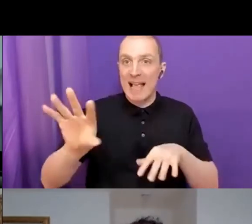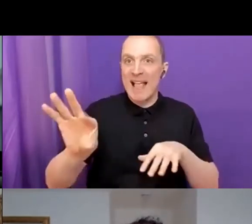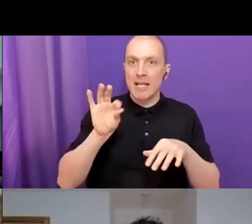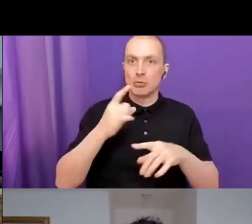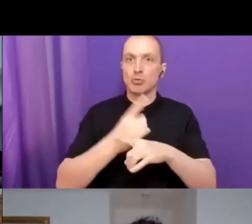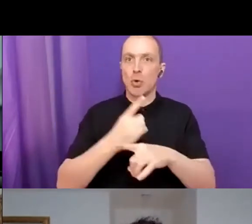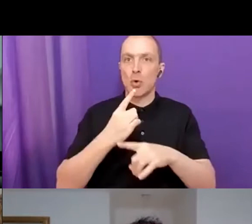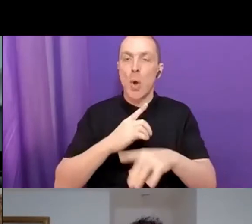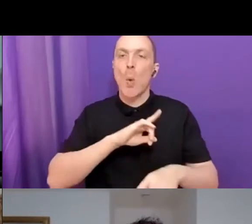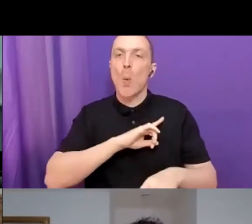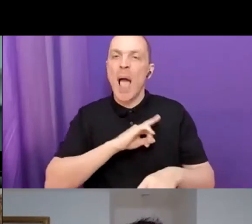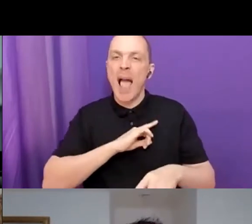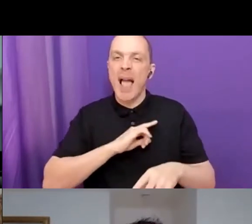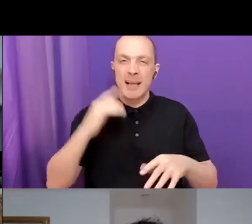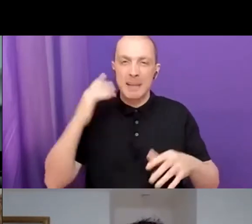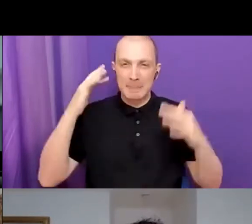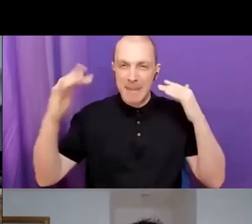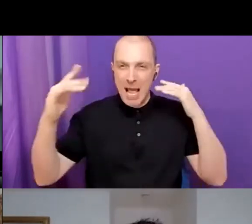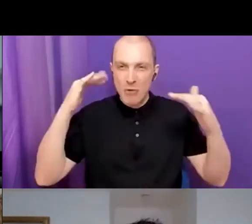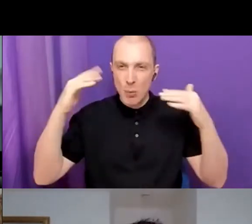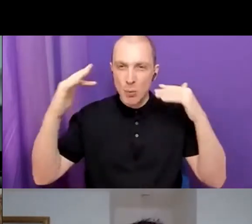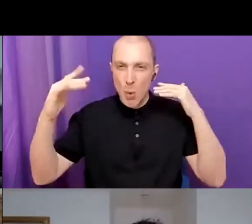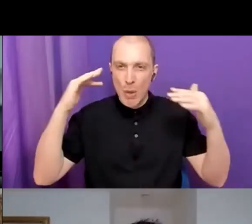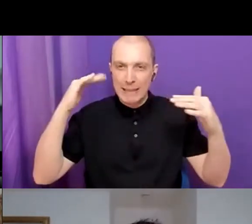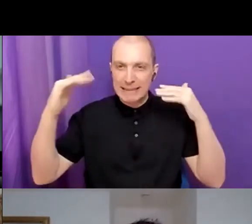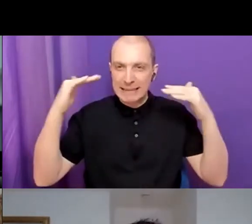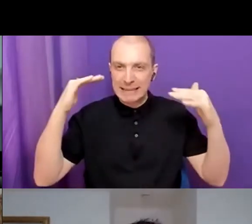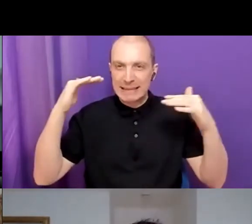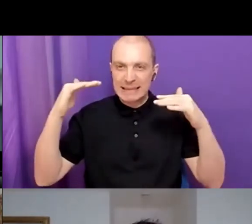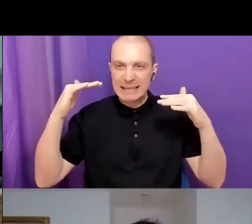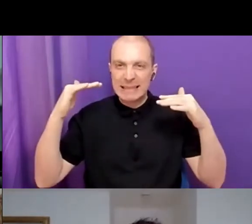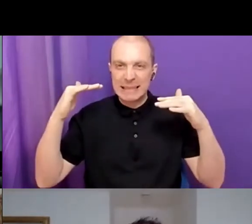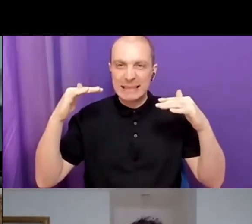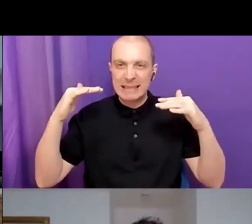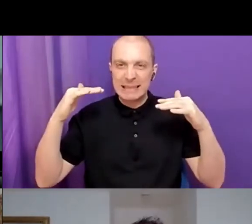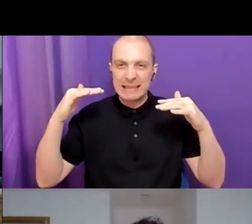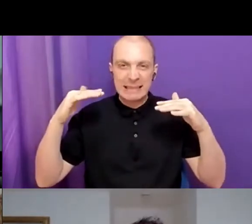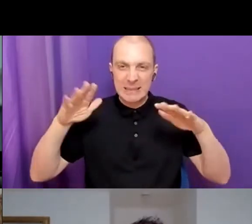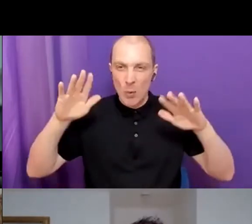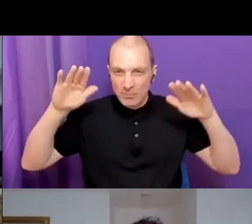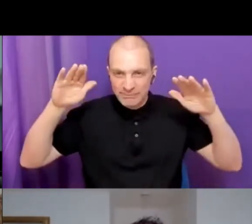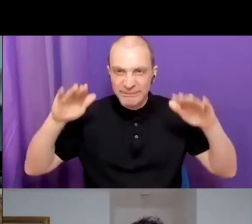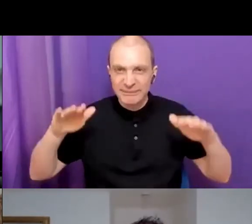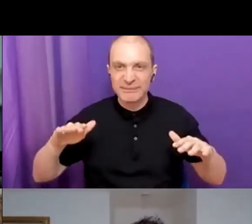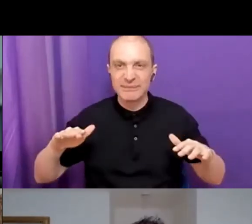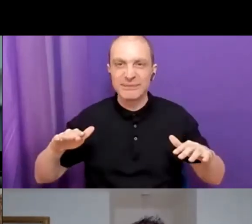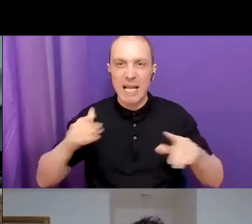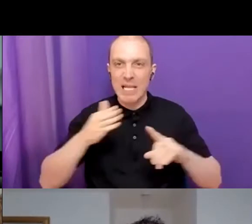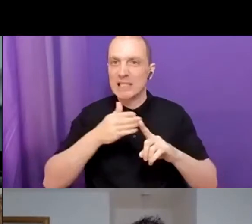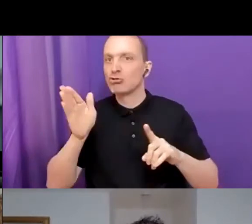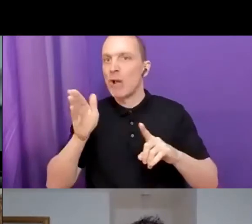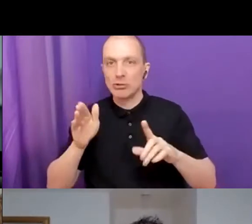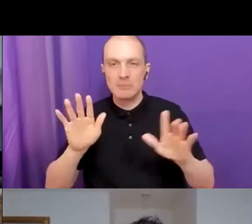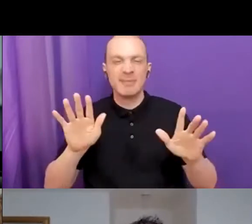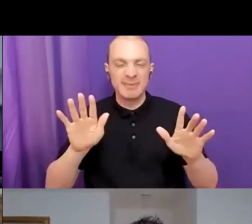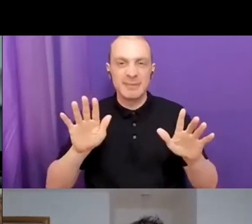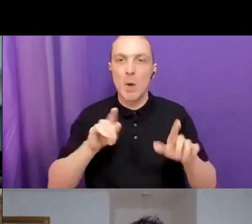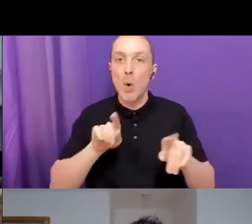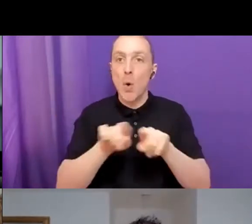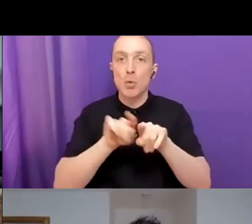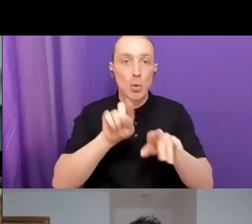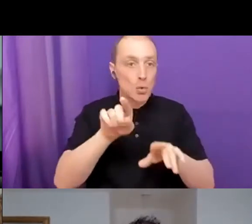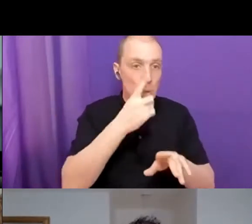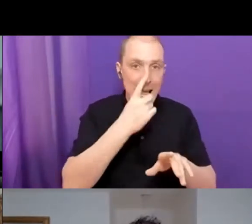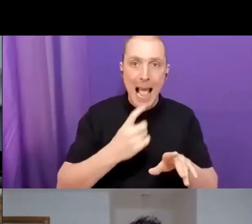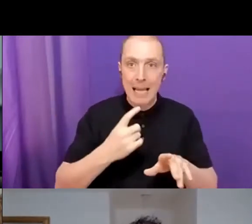does help cut down on any background noise and also any distractions. Now you can also choose to have your